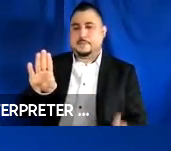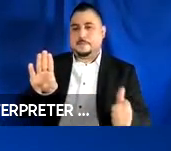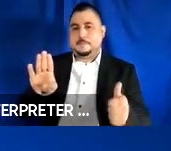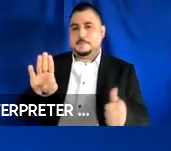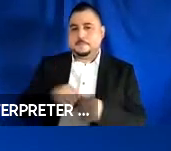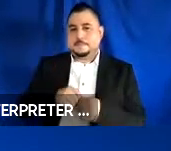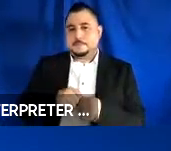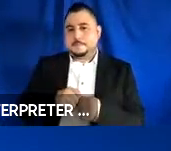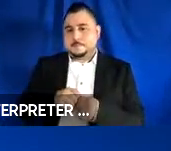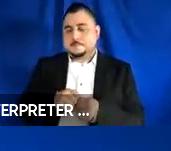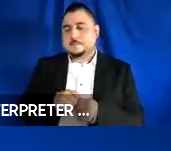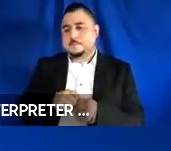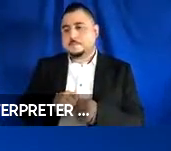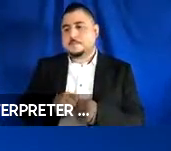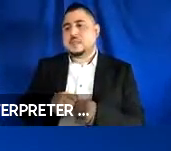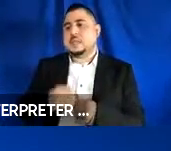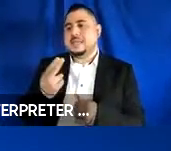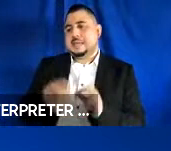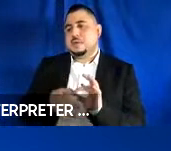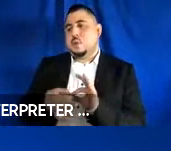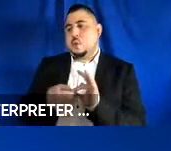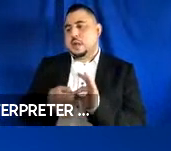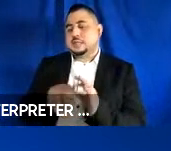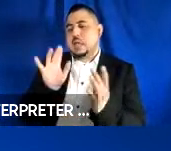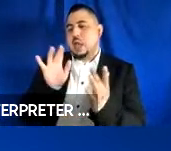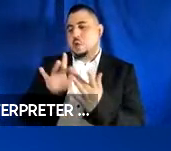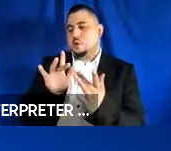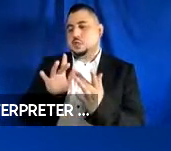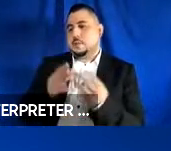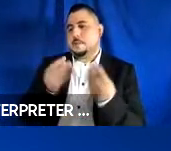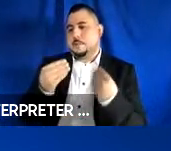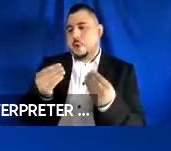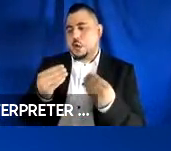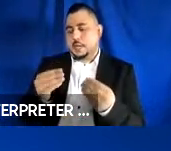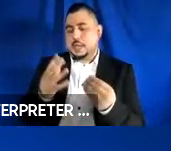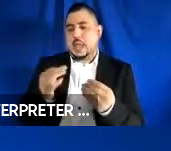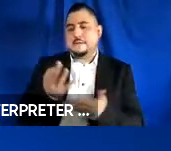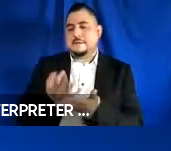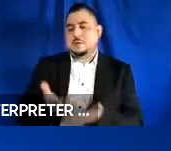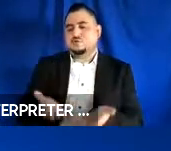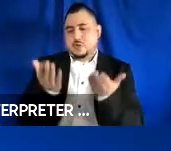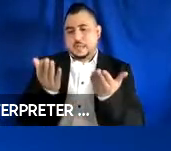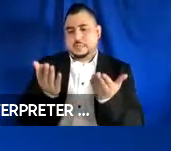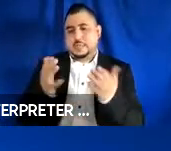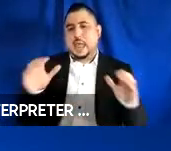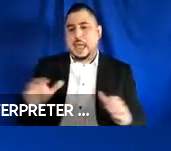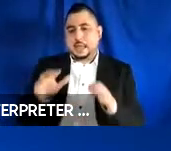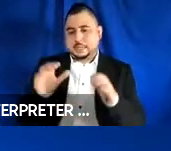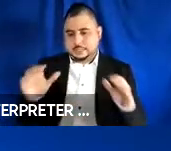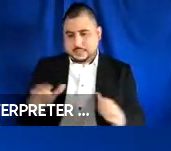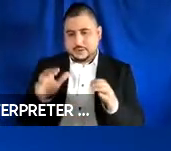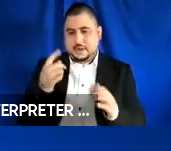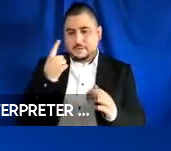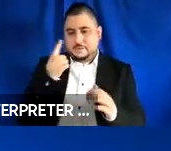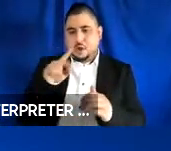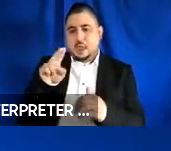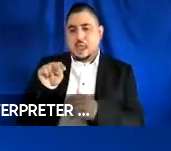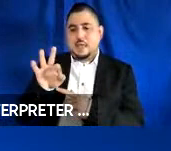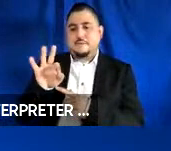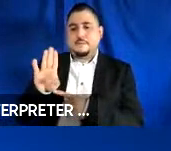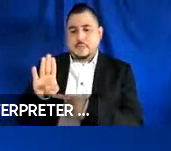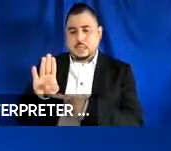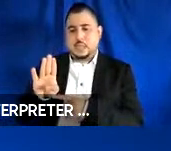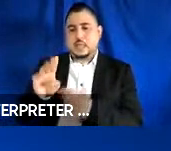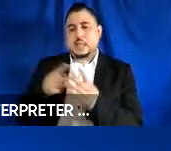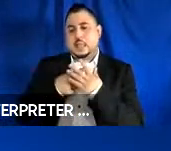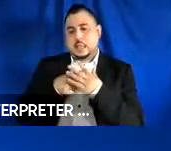He coordinates outreach, marketing, and fundraising activities for NFB, leading